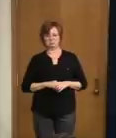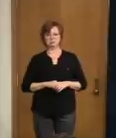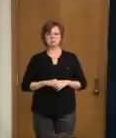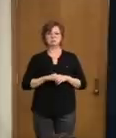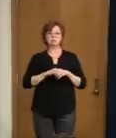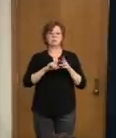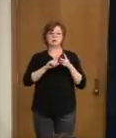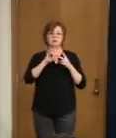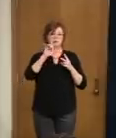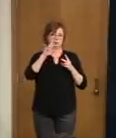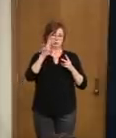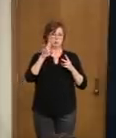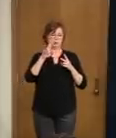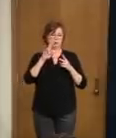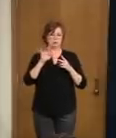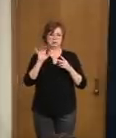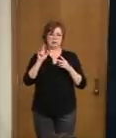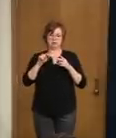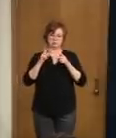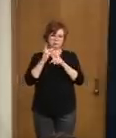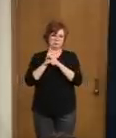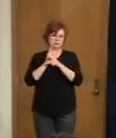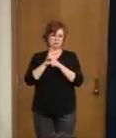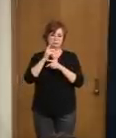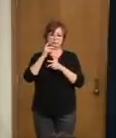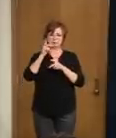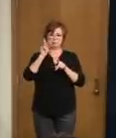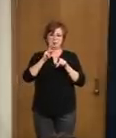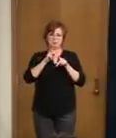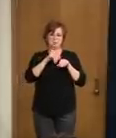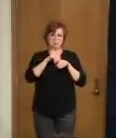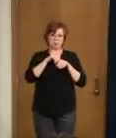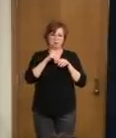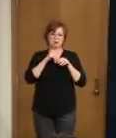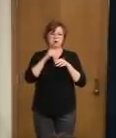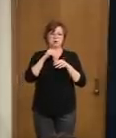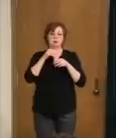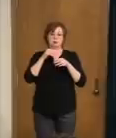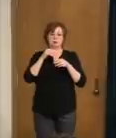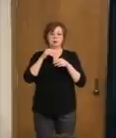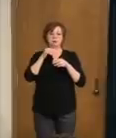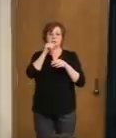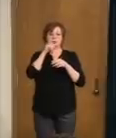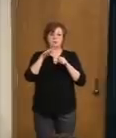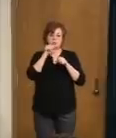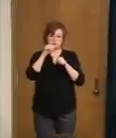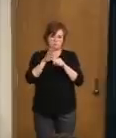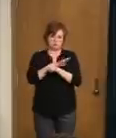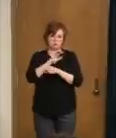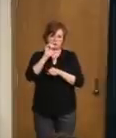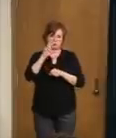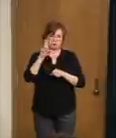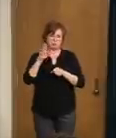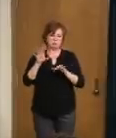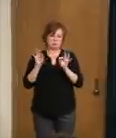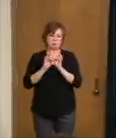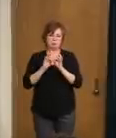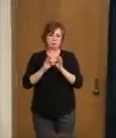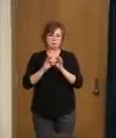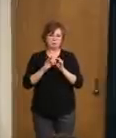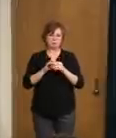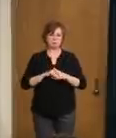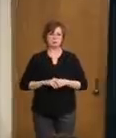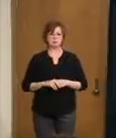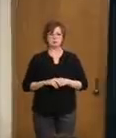ICU admissions. And we have to remember that, if we all pull together, we can turn our daily